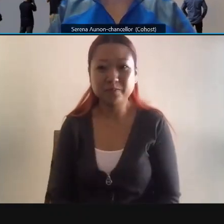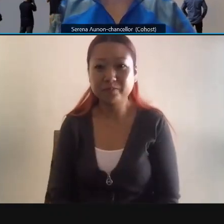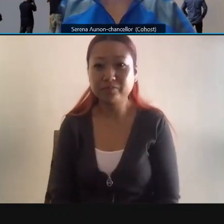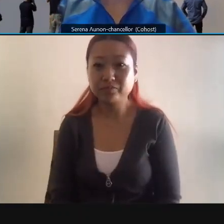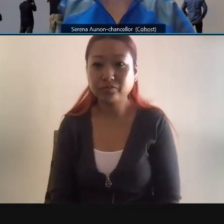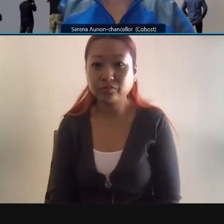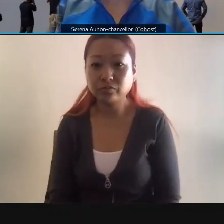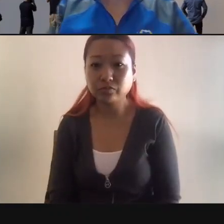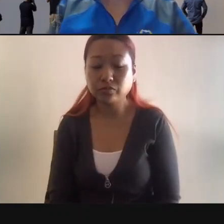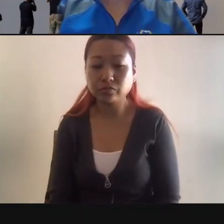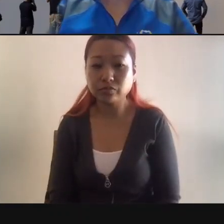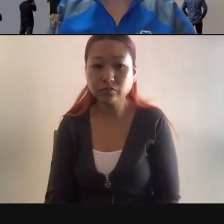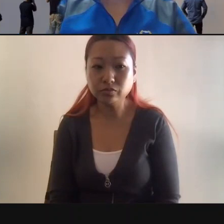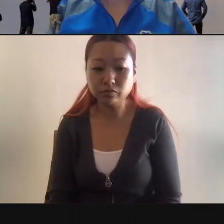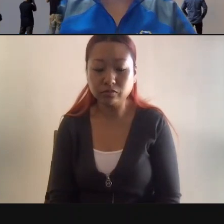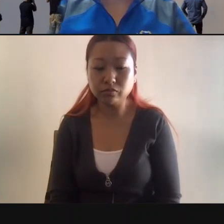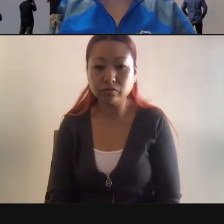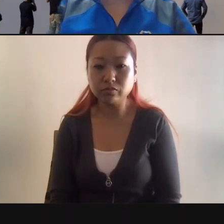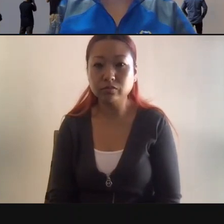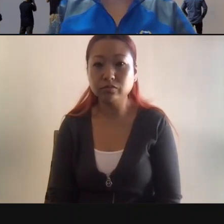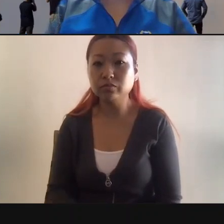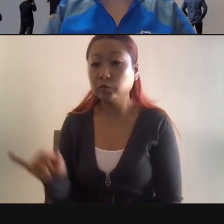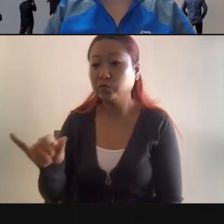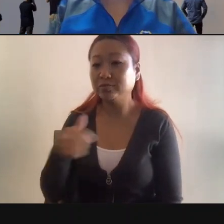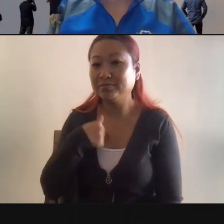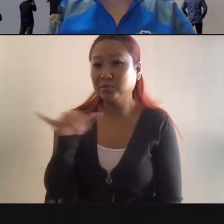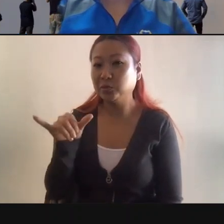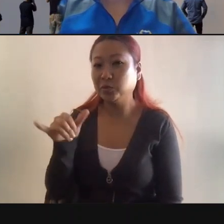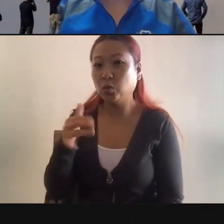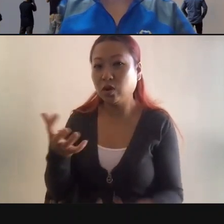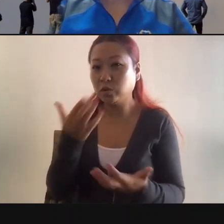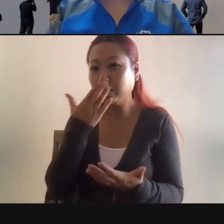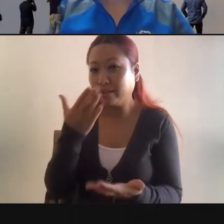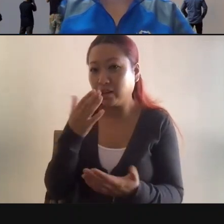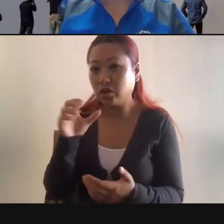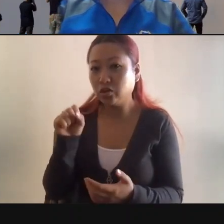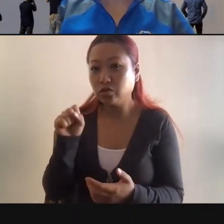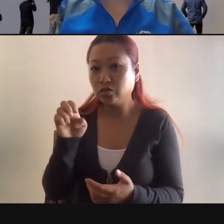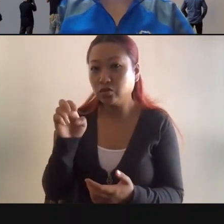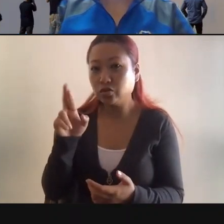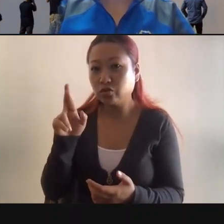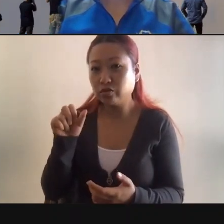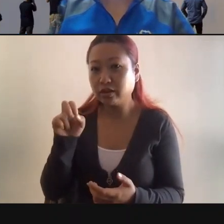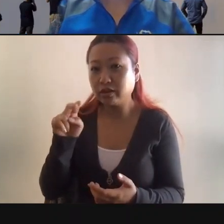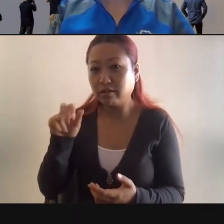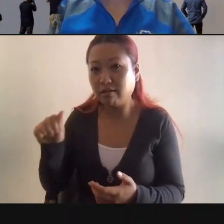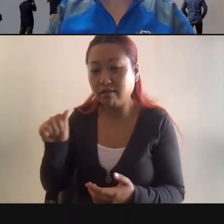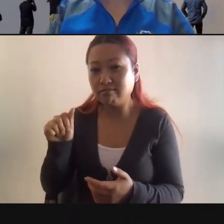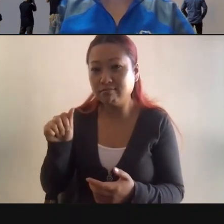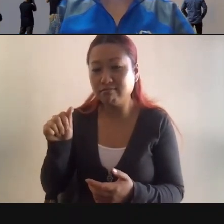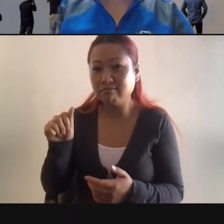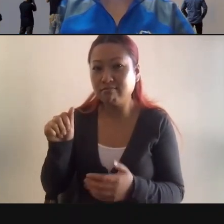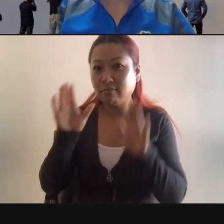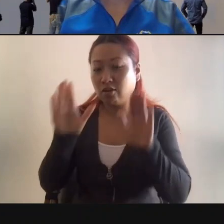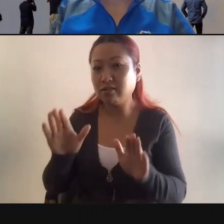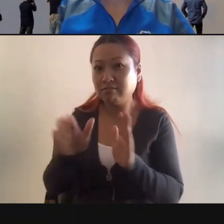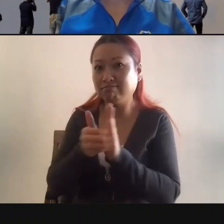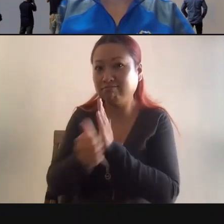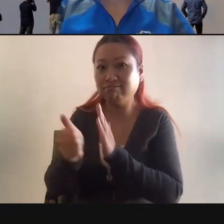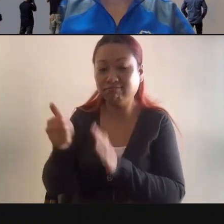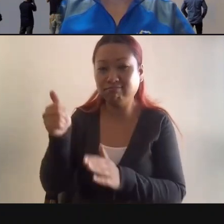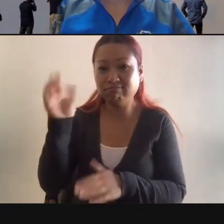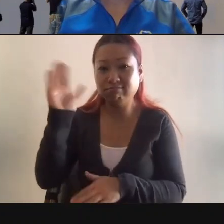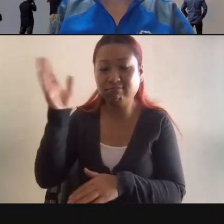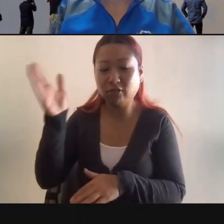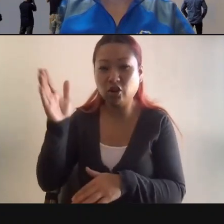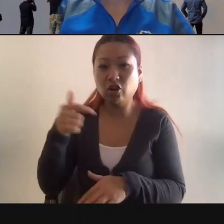I too want to thank you, Serena. Excellent talk, and we'll be picking on you some more in the future if we